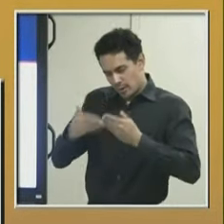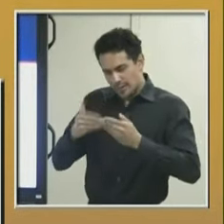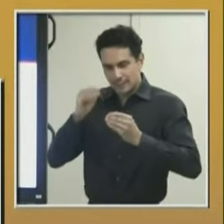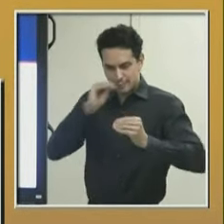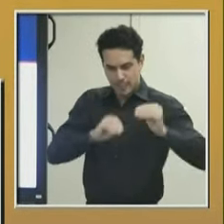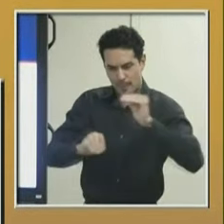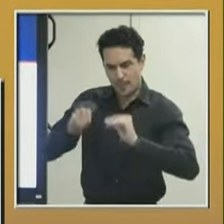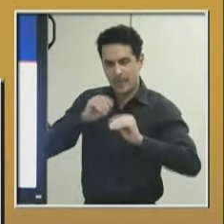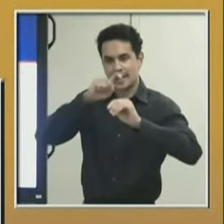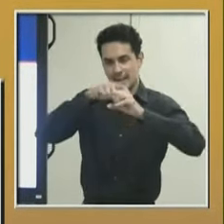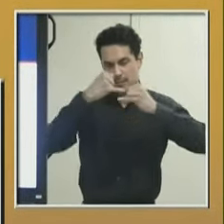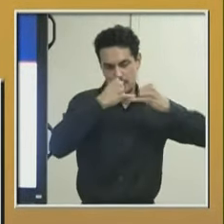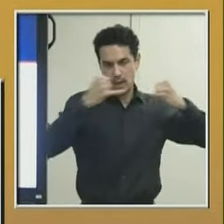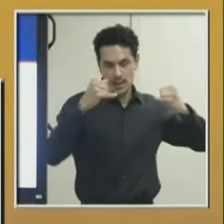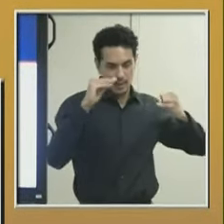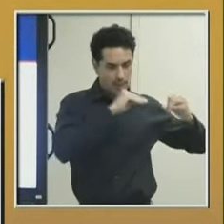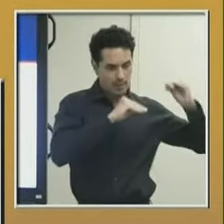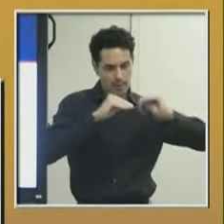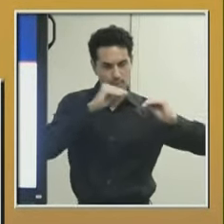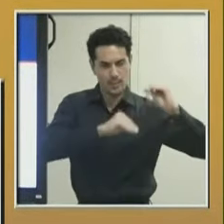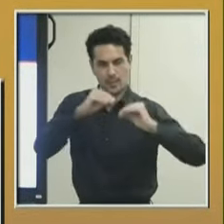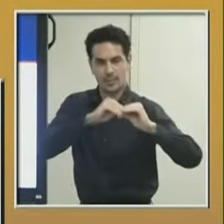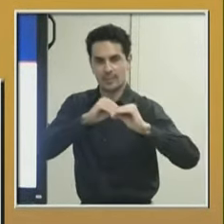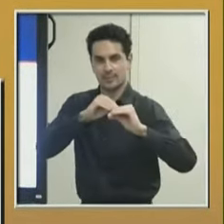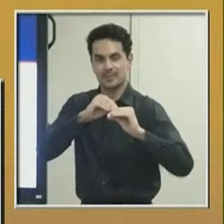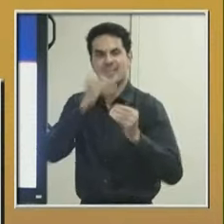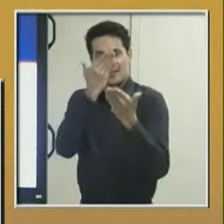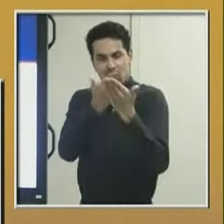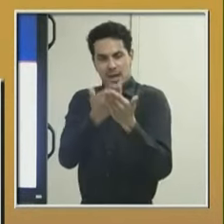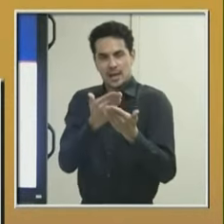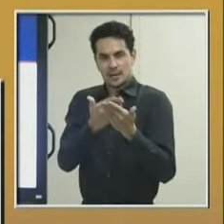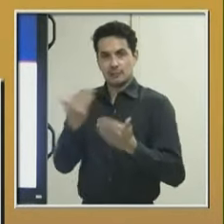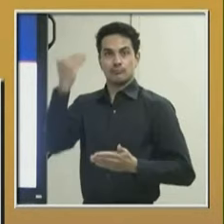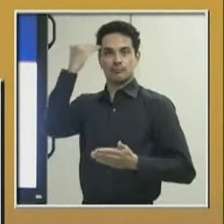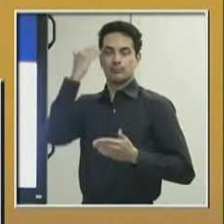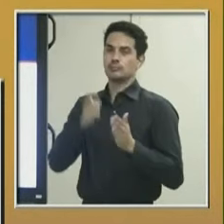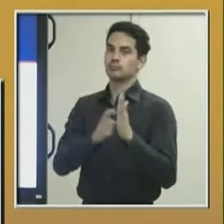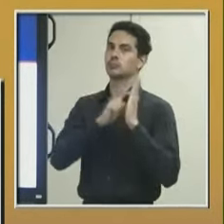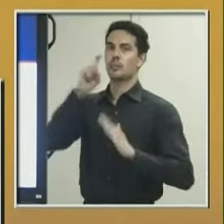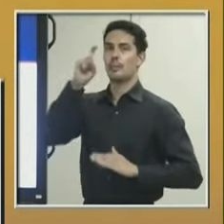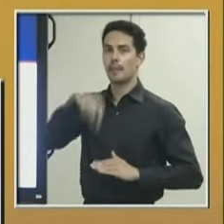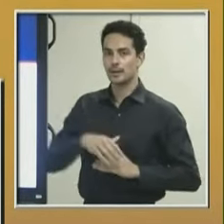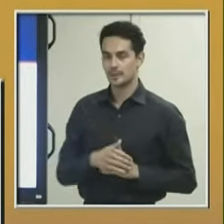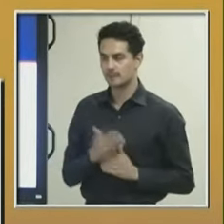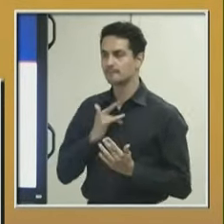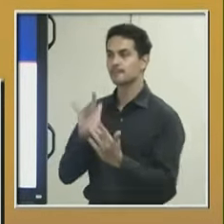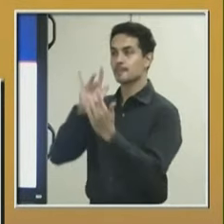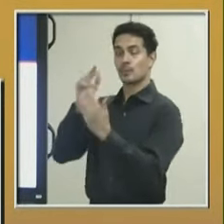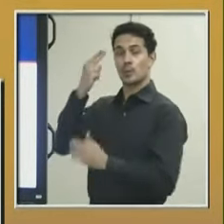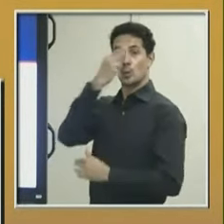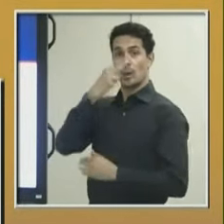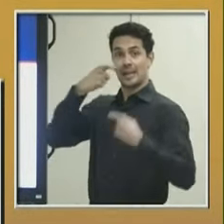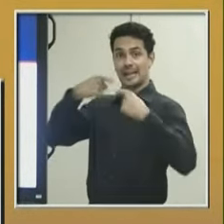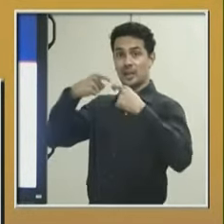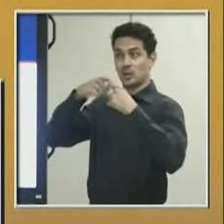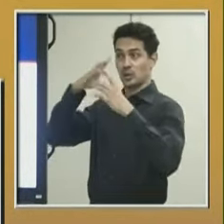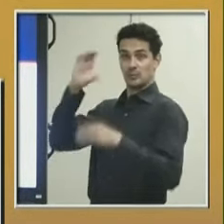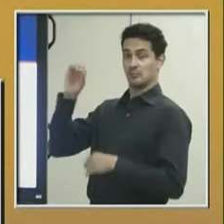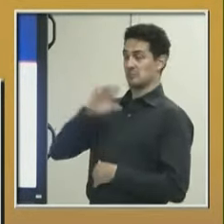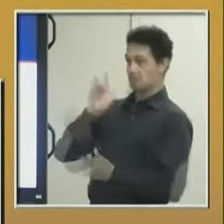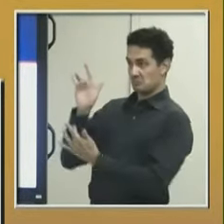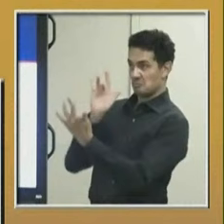timeline, because you need to know the facts. That's the first part. We also reached out to Hawaiian Electric and had conversations with them and